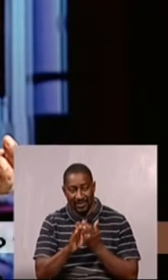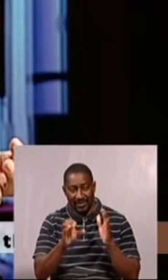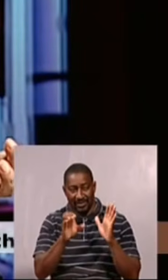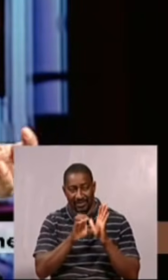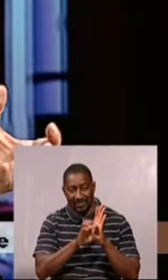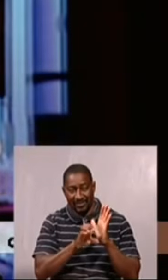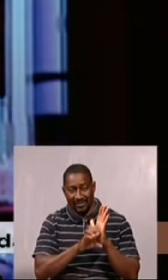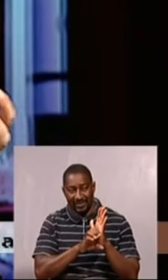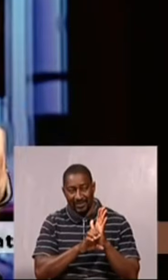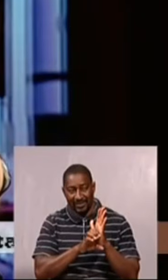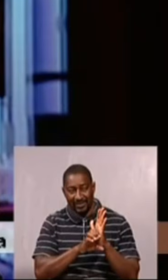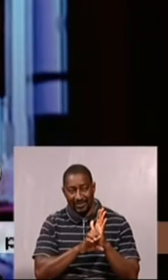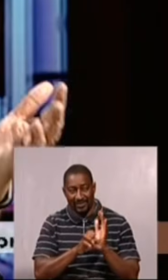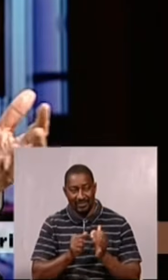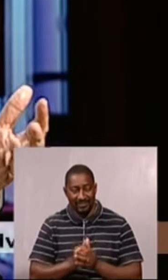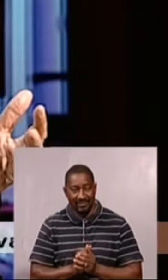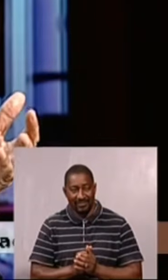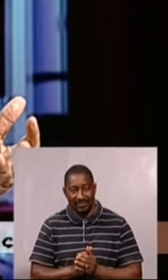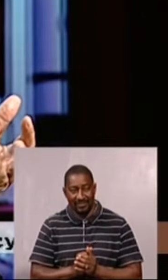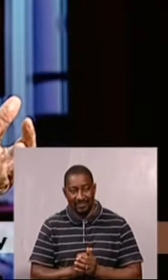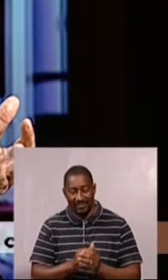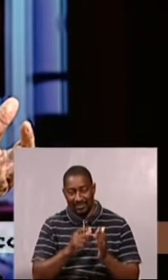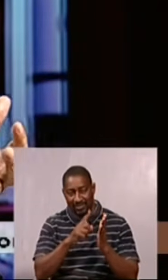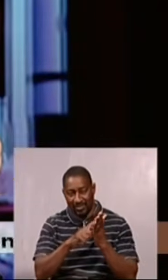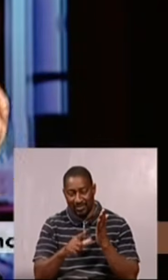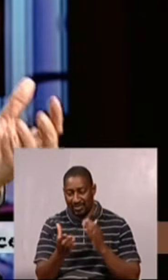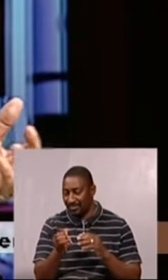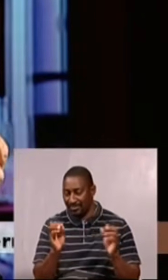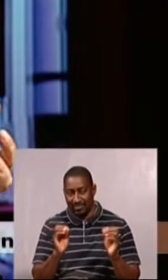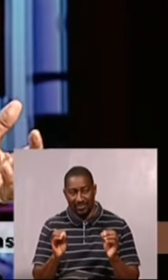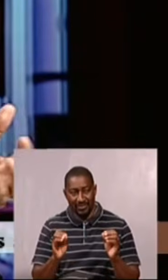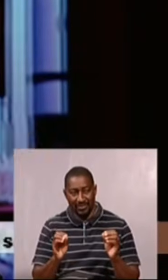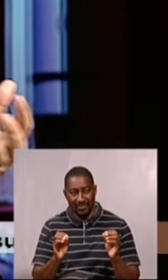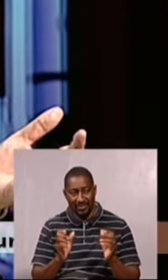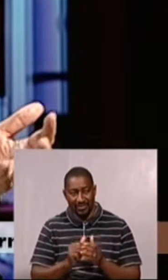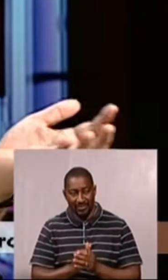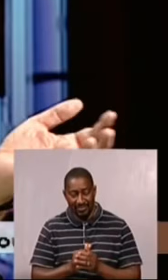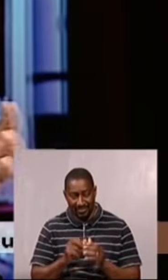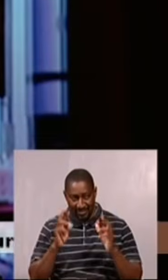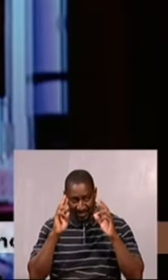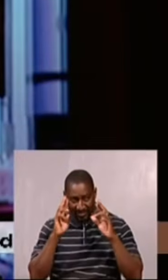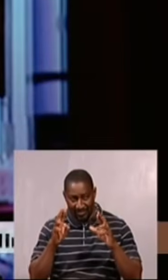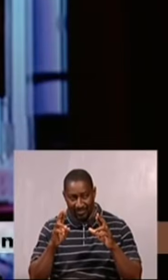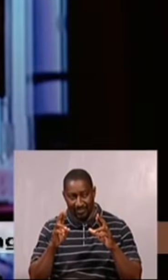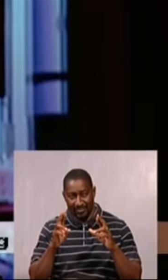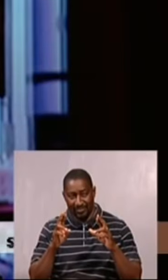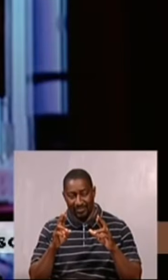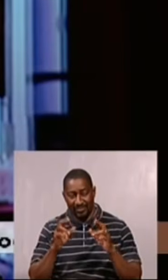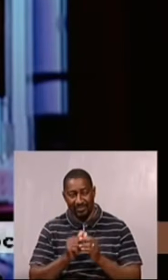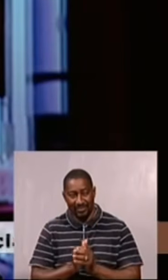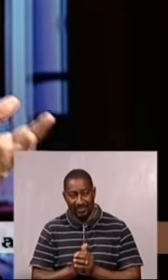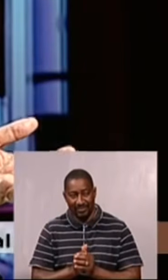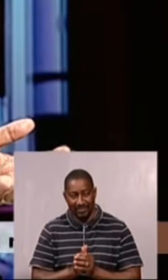Bill of Rights, but there's no real legislation that builds on that. So it does leave people open, particularly in the digital age,